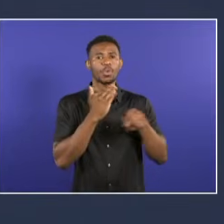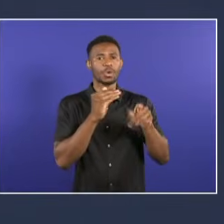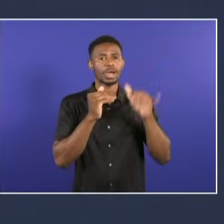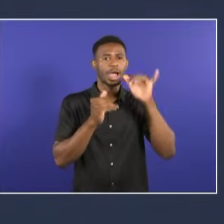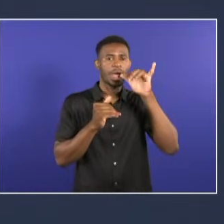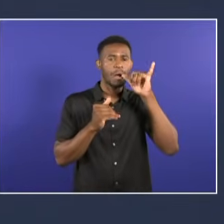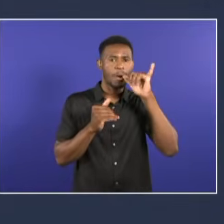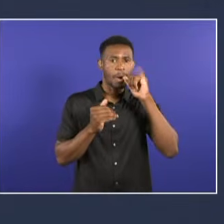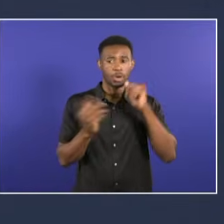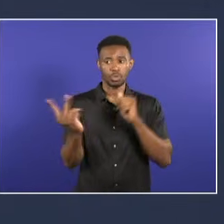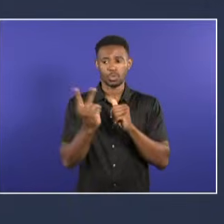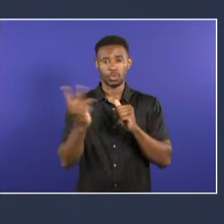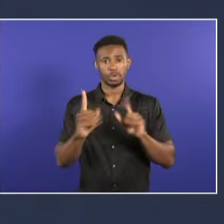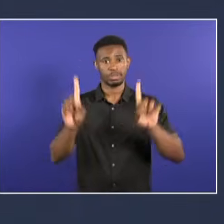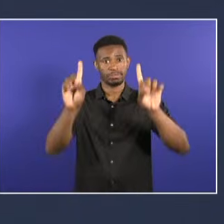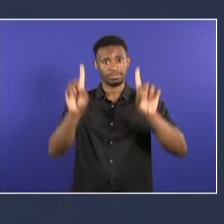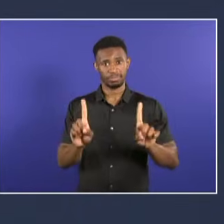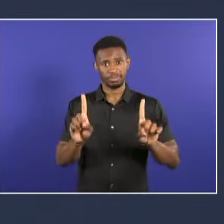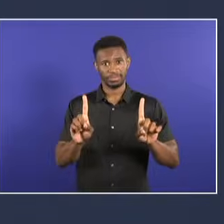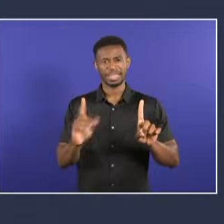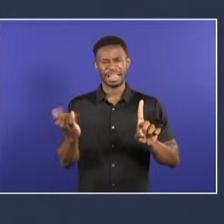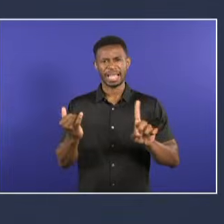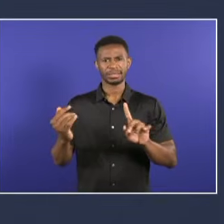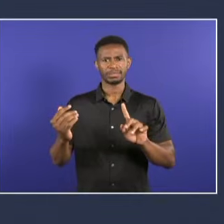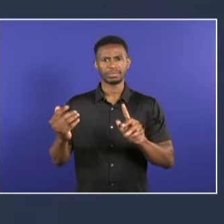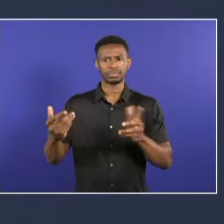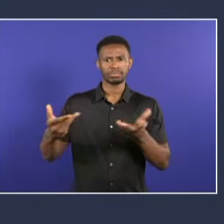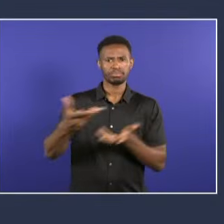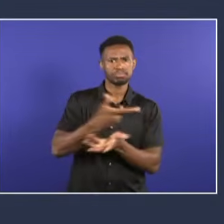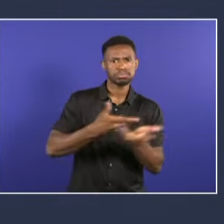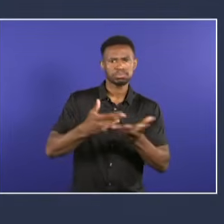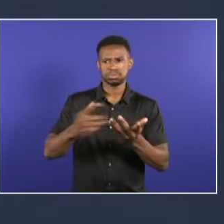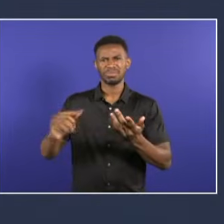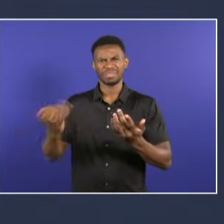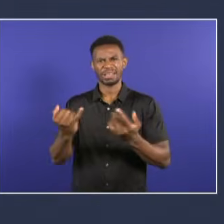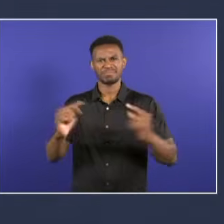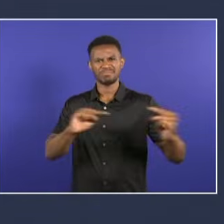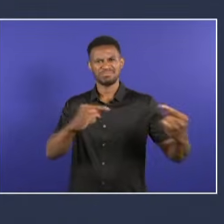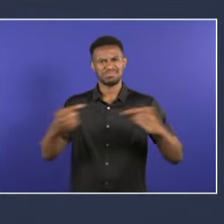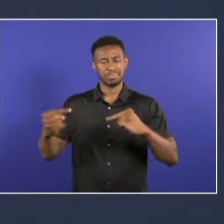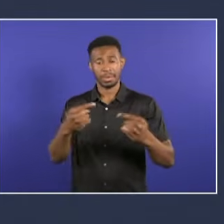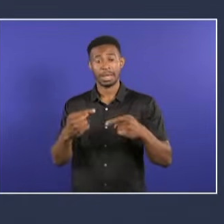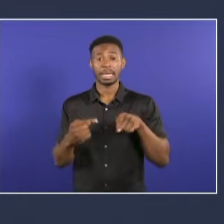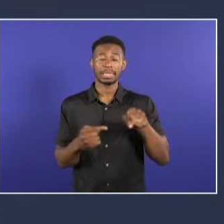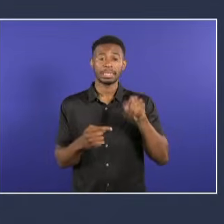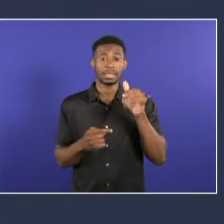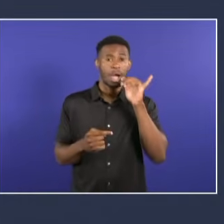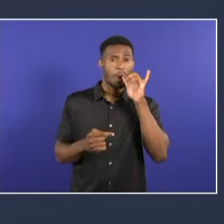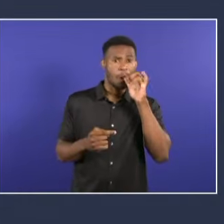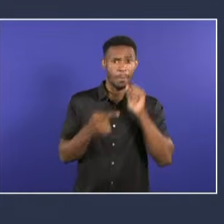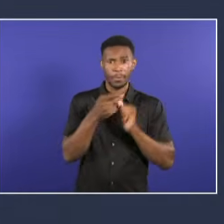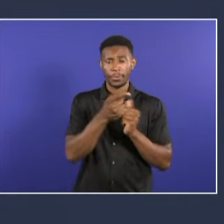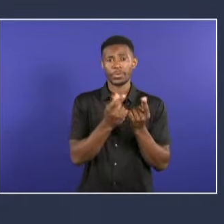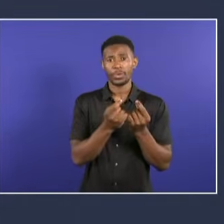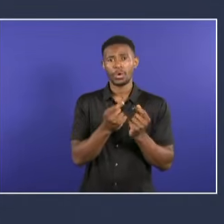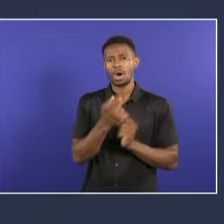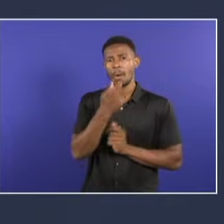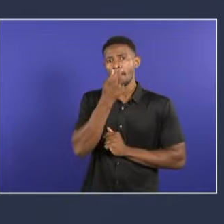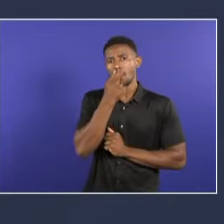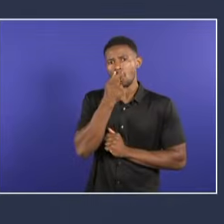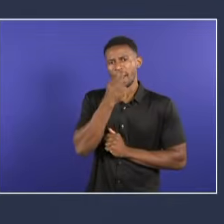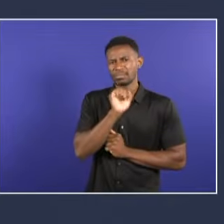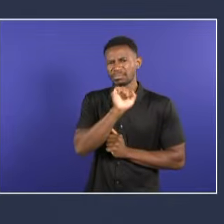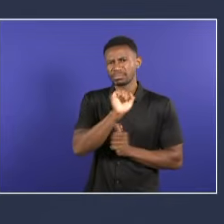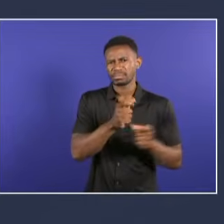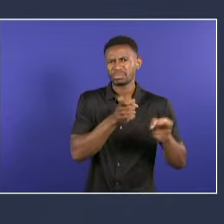boy. When President Mbeki eloquently defended the brutality of the Mugabe regime and denied the truth